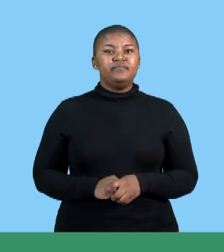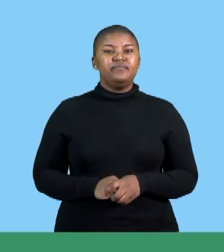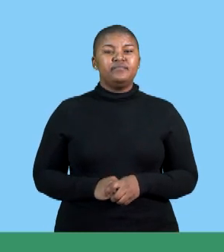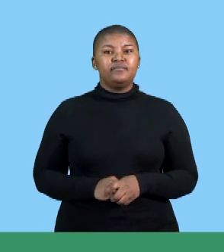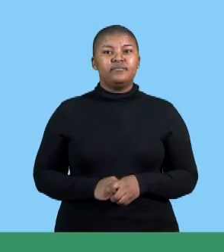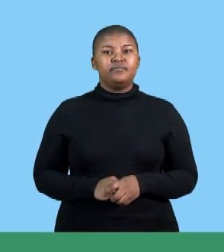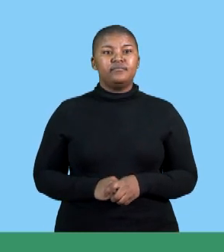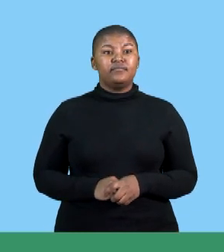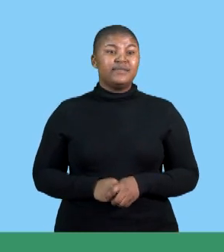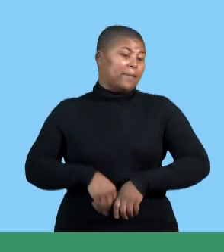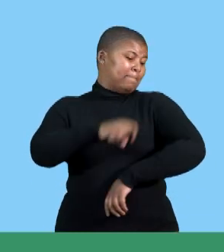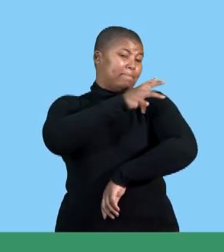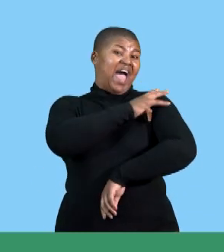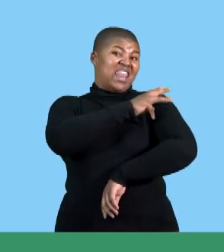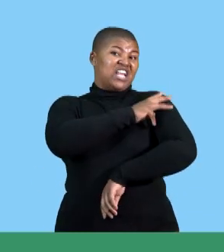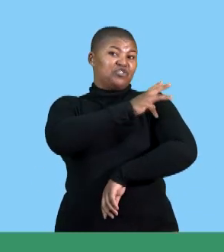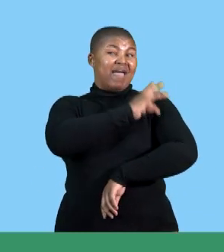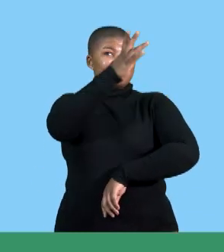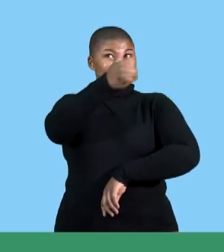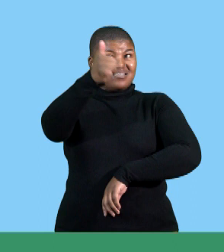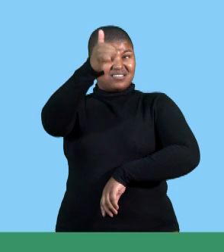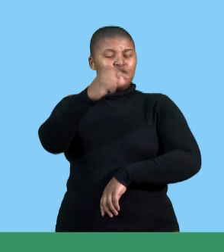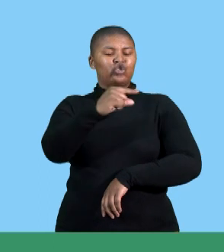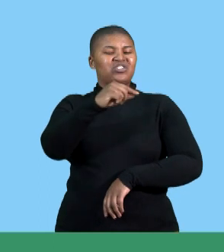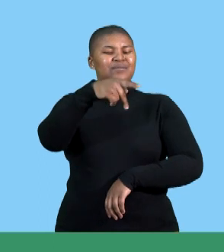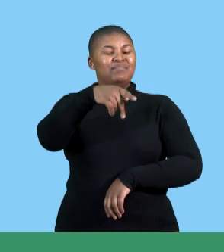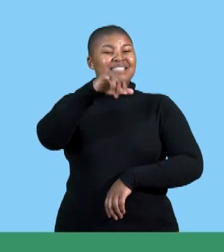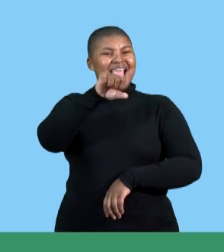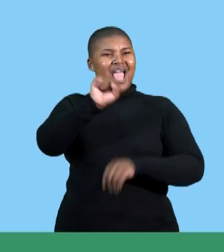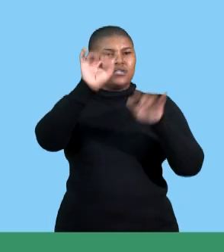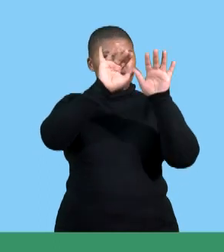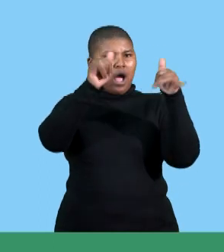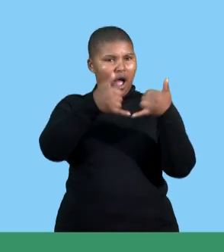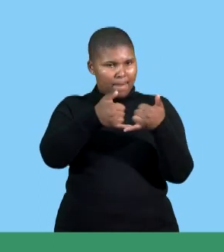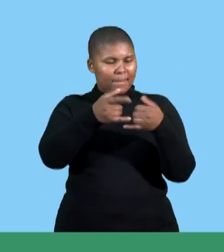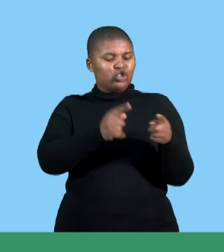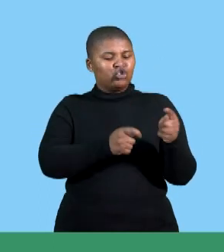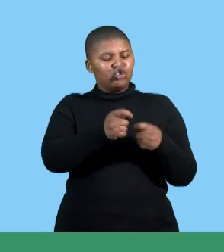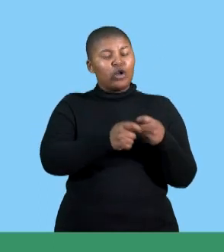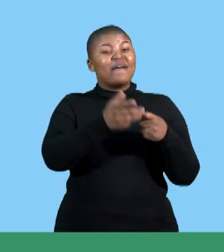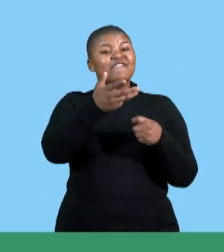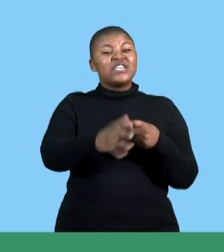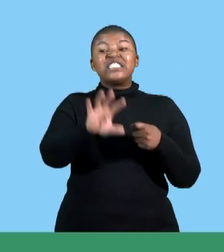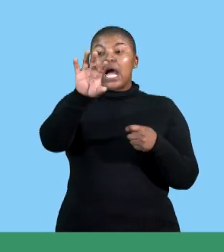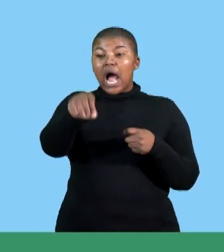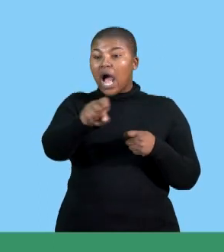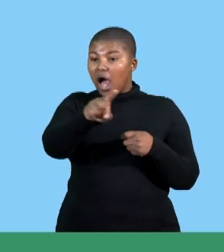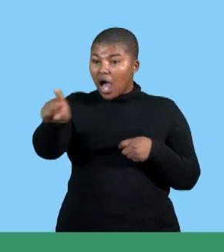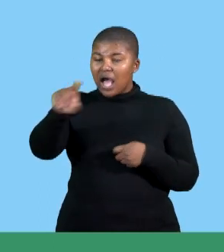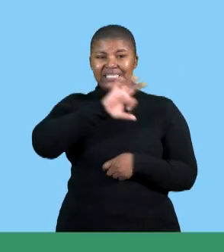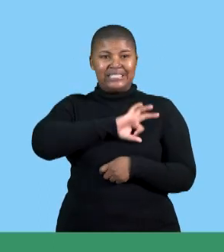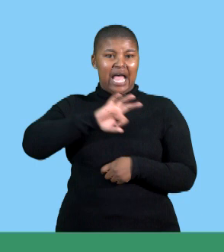few months. The management of GPS has requested their employees to come up